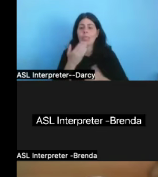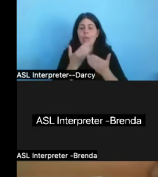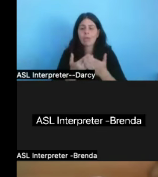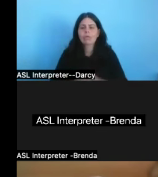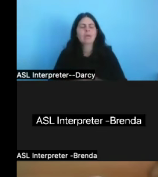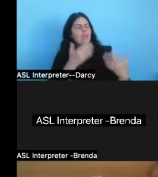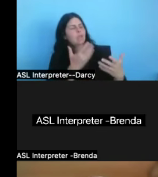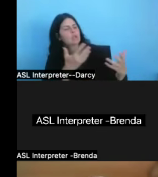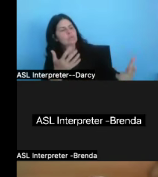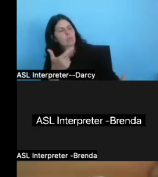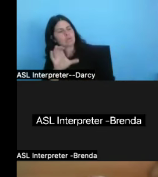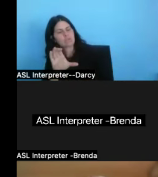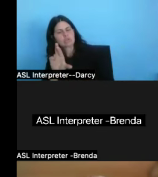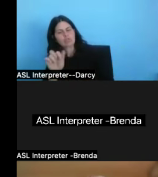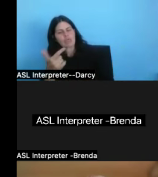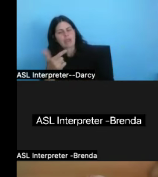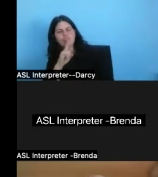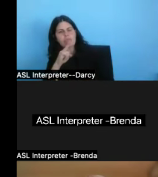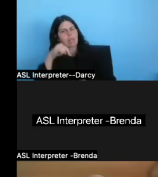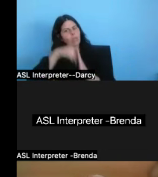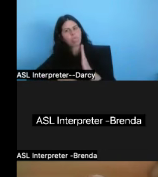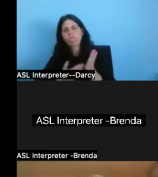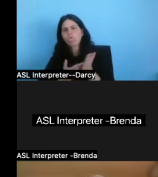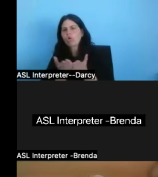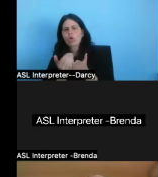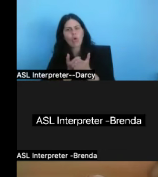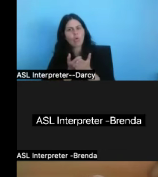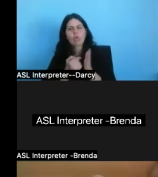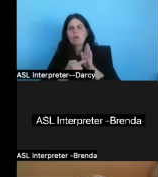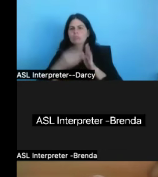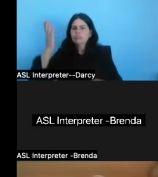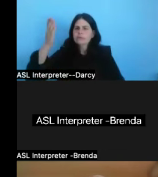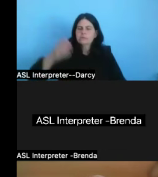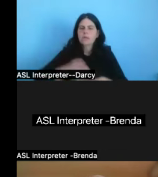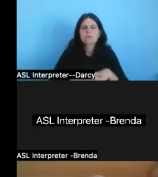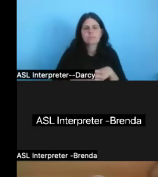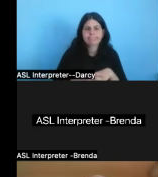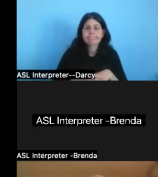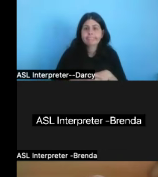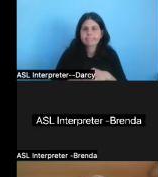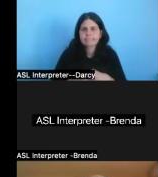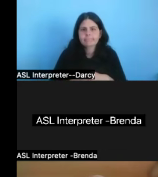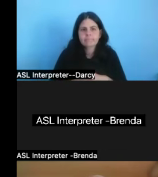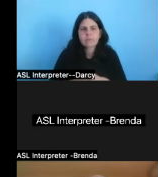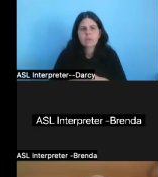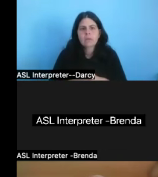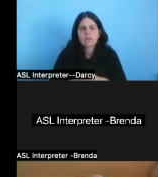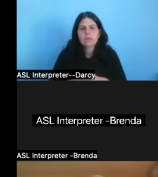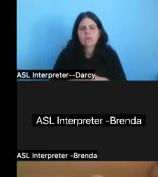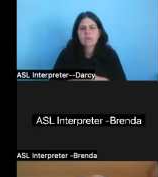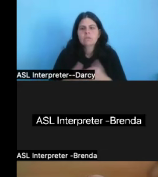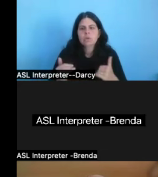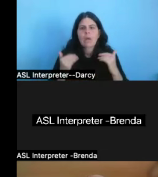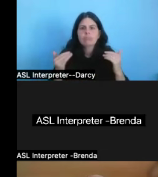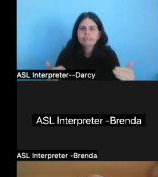much, Craig, for your very thorough presentation and further comments. Just to move on,